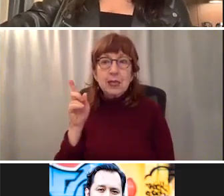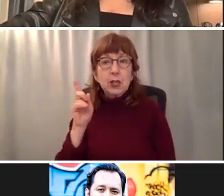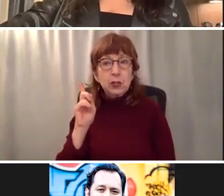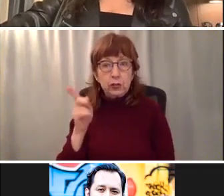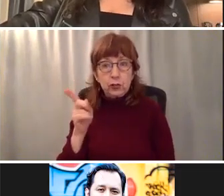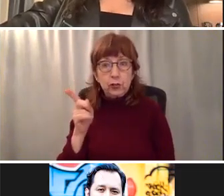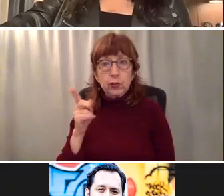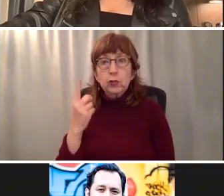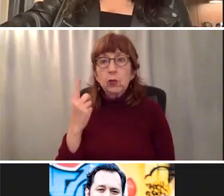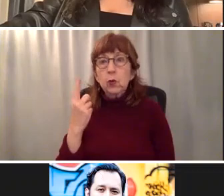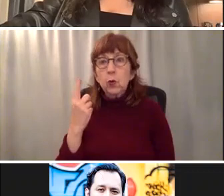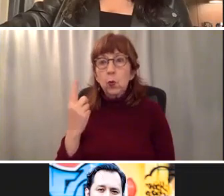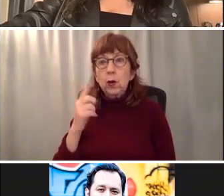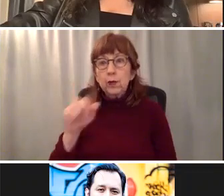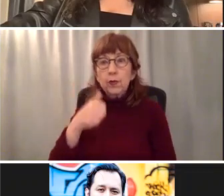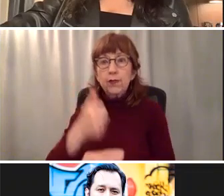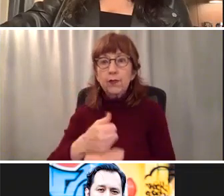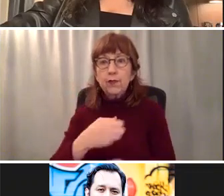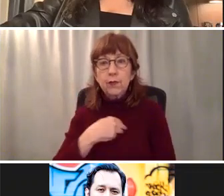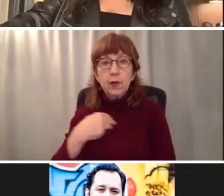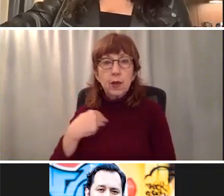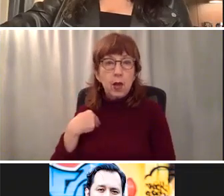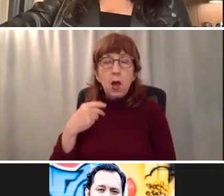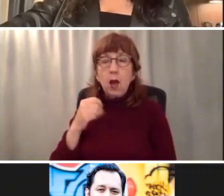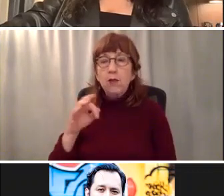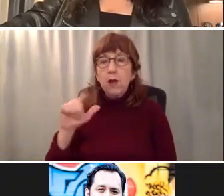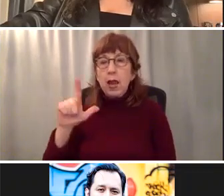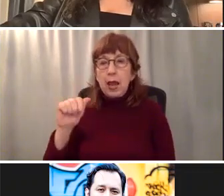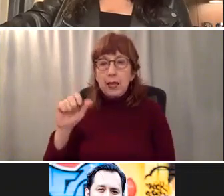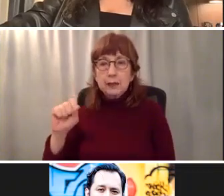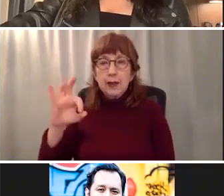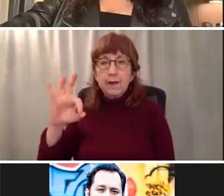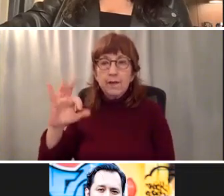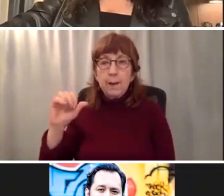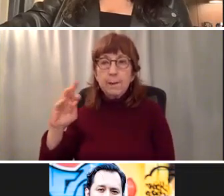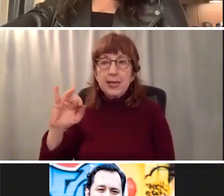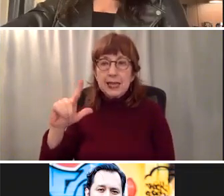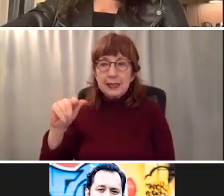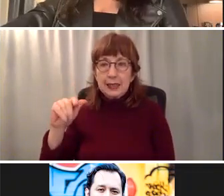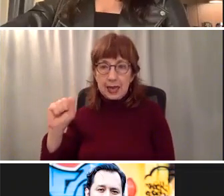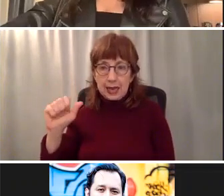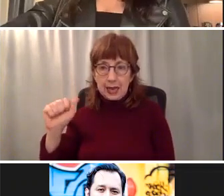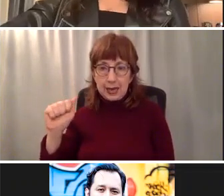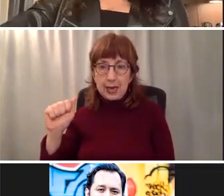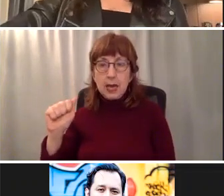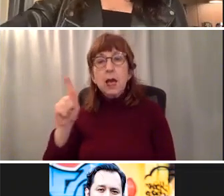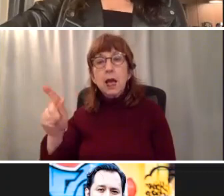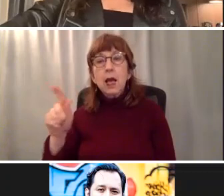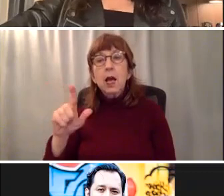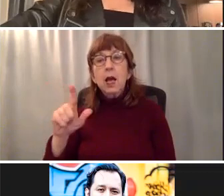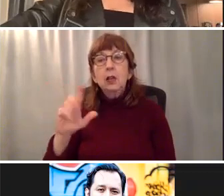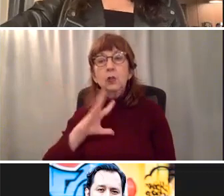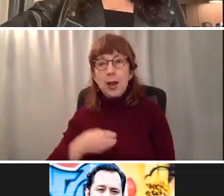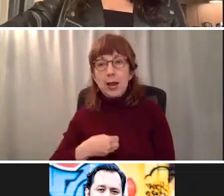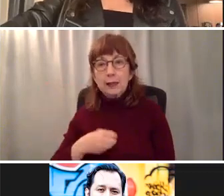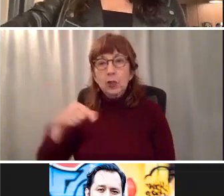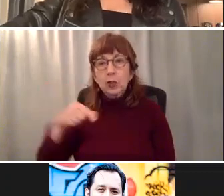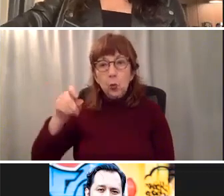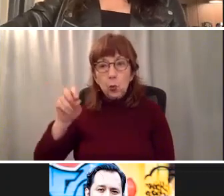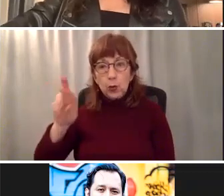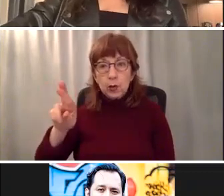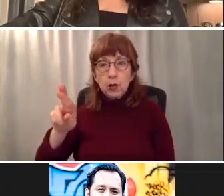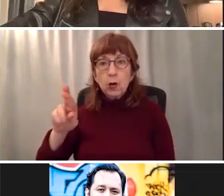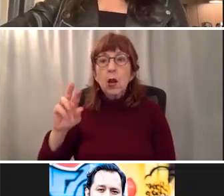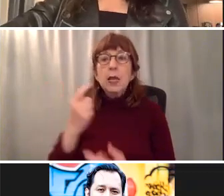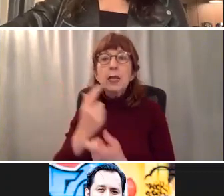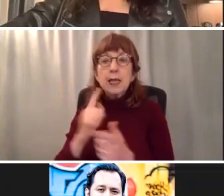She's one of the founding members of La Familia, which is a trans queer liberation movement, an organization